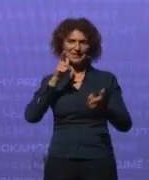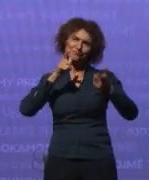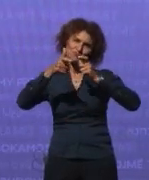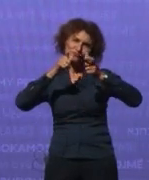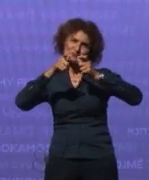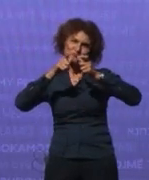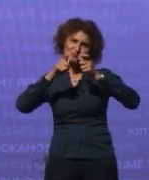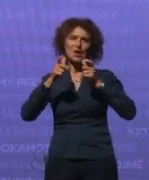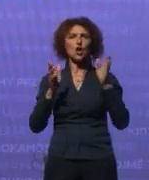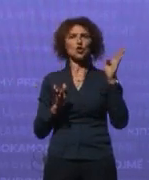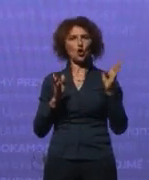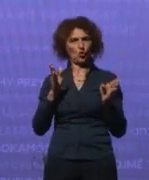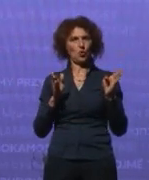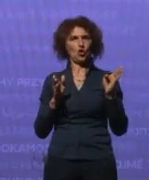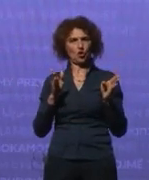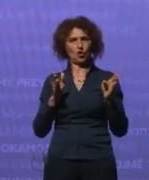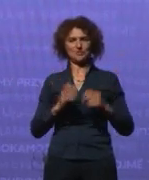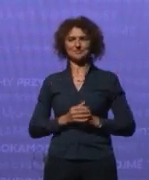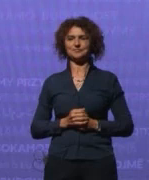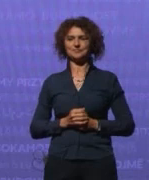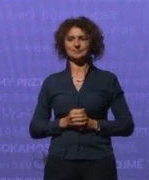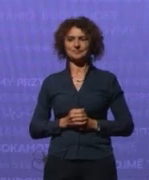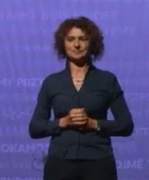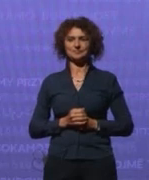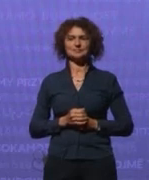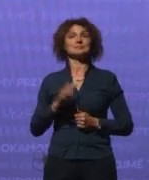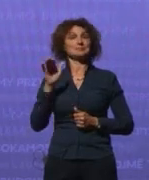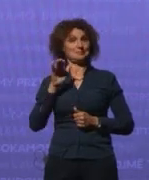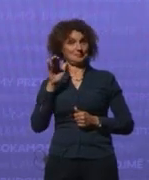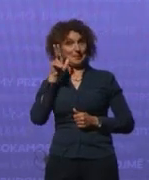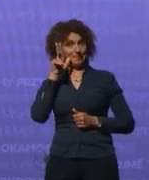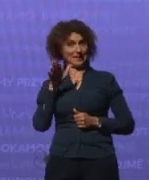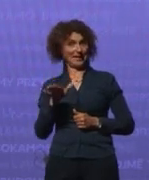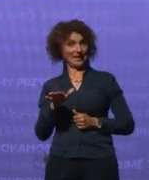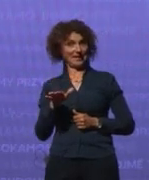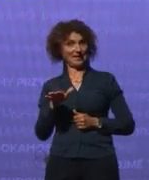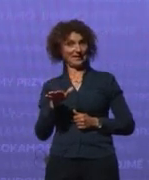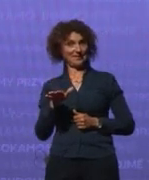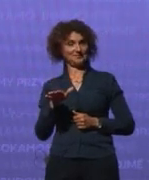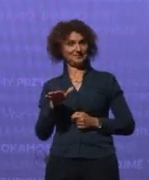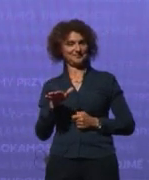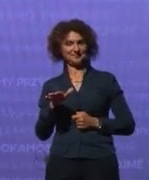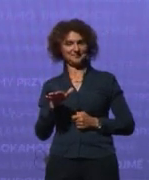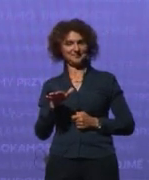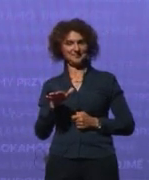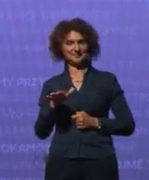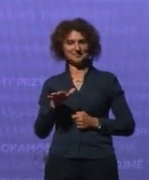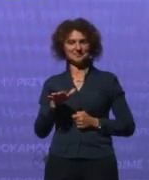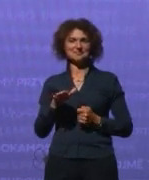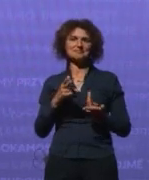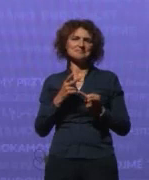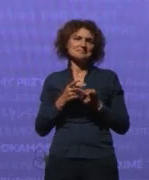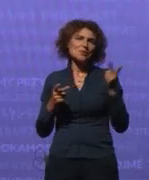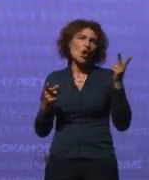the child is kind of practicing a type of, you know,